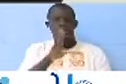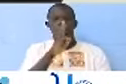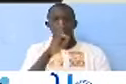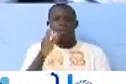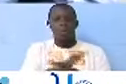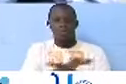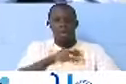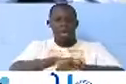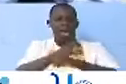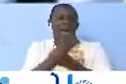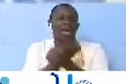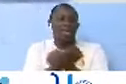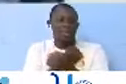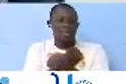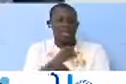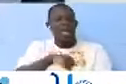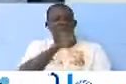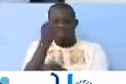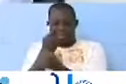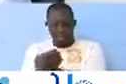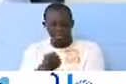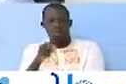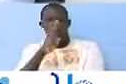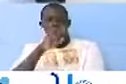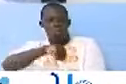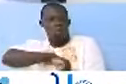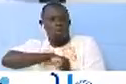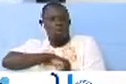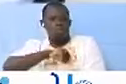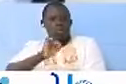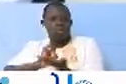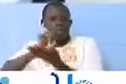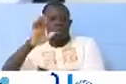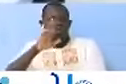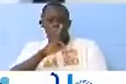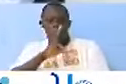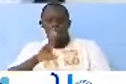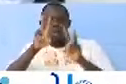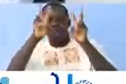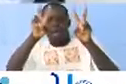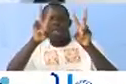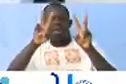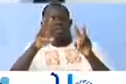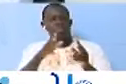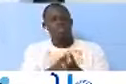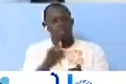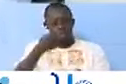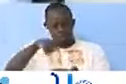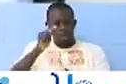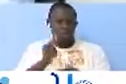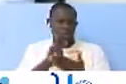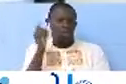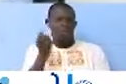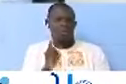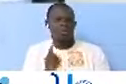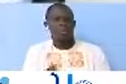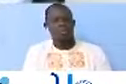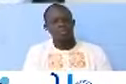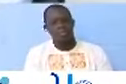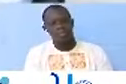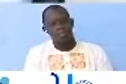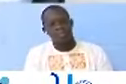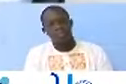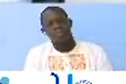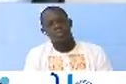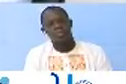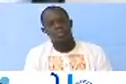detained on the personal instructions of the ex president Yahya Jammeh is that correct ye mfonye janko ya mutala ya samba ya sididula killing anwa kata